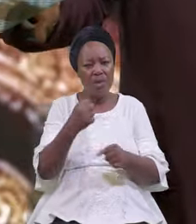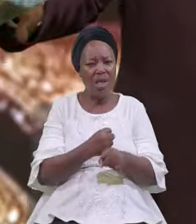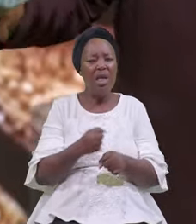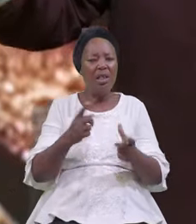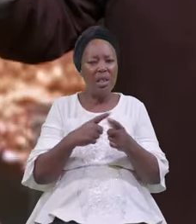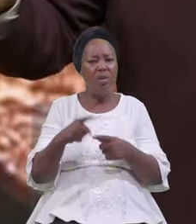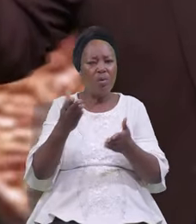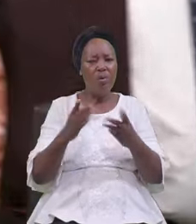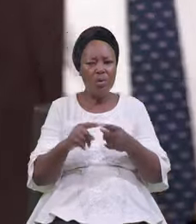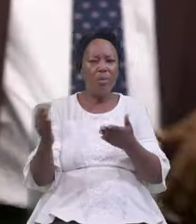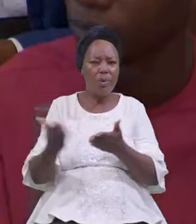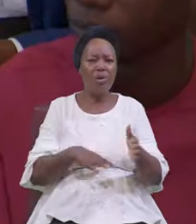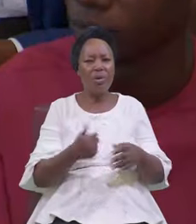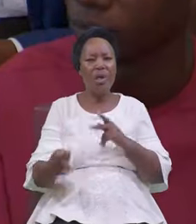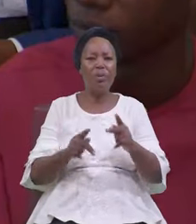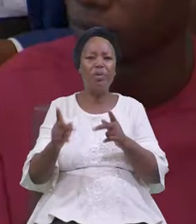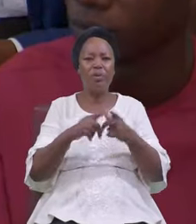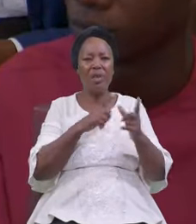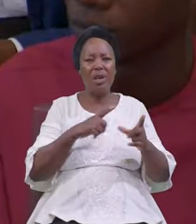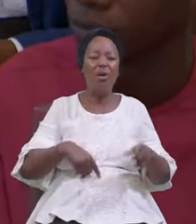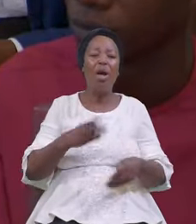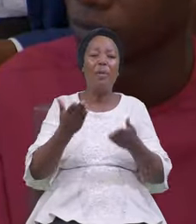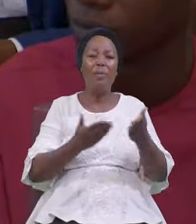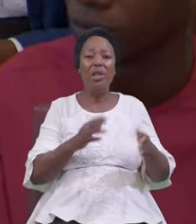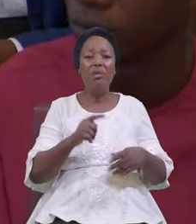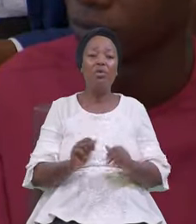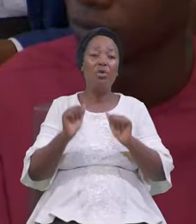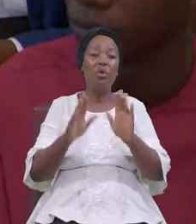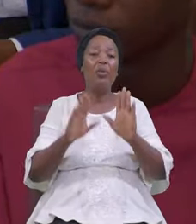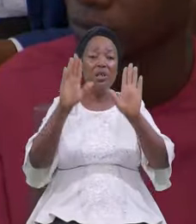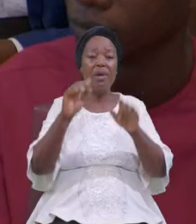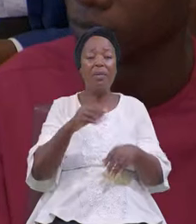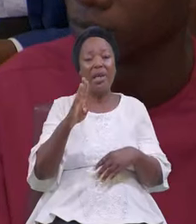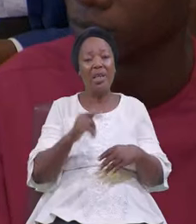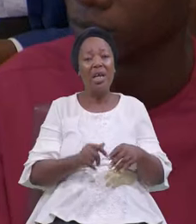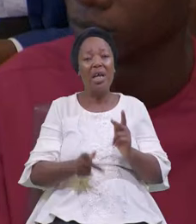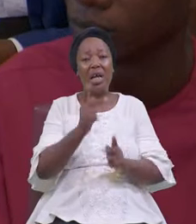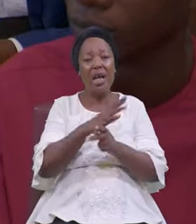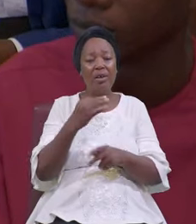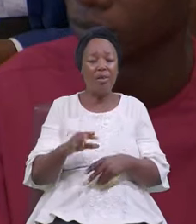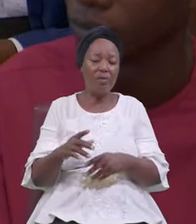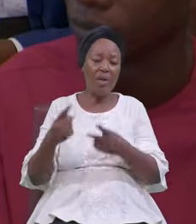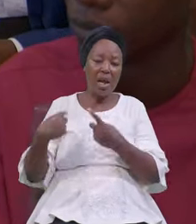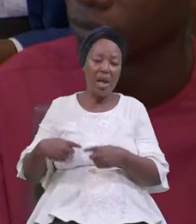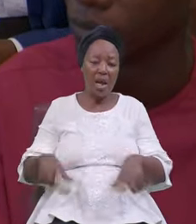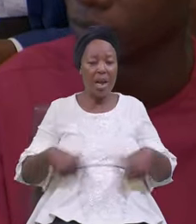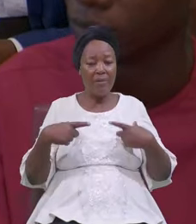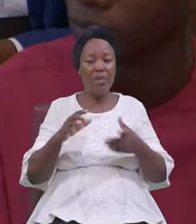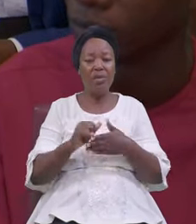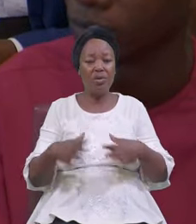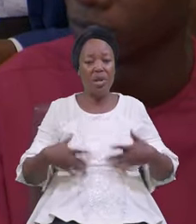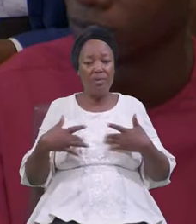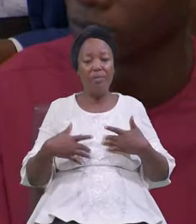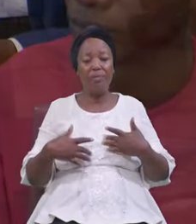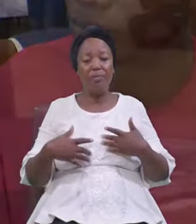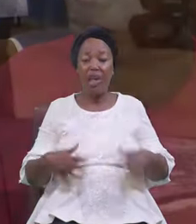know, bring other people to the Lord, you want to bring them to commitment by the kind of life you live, a generative